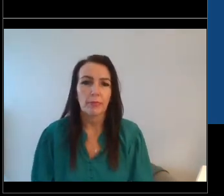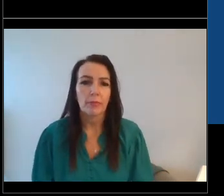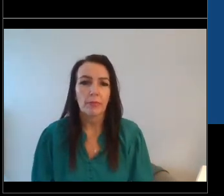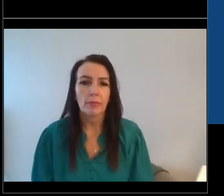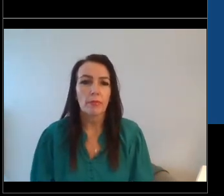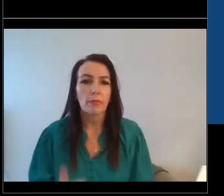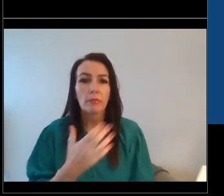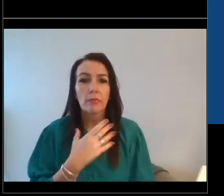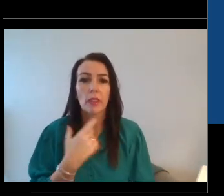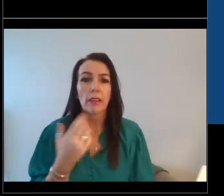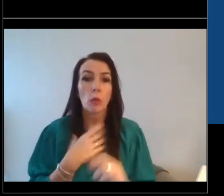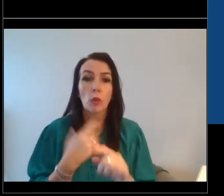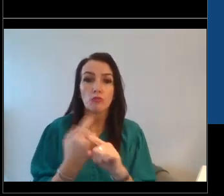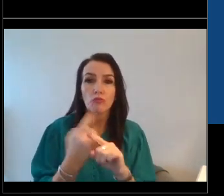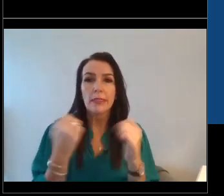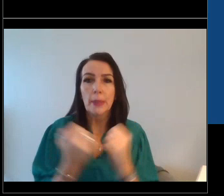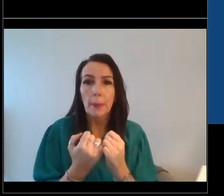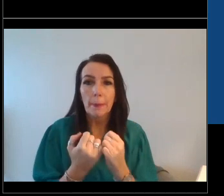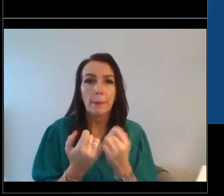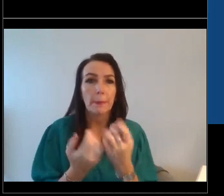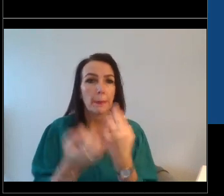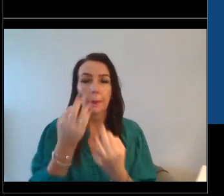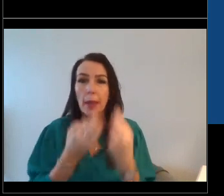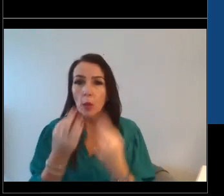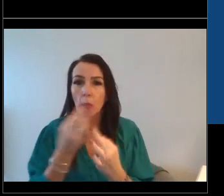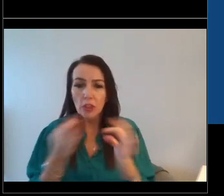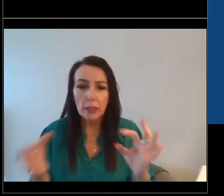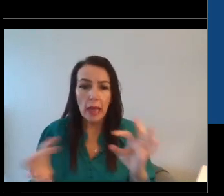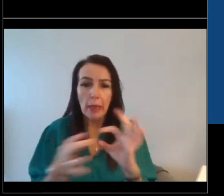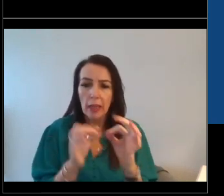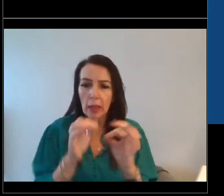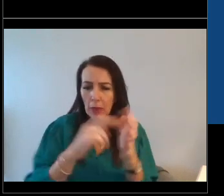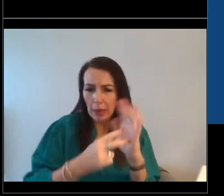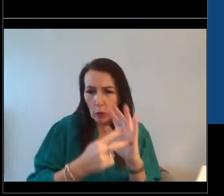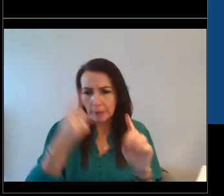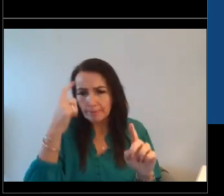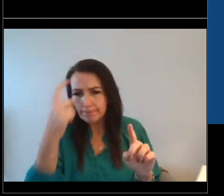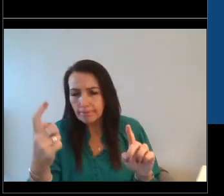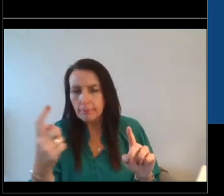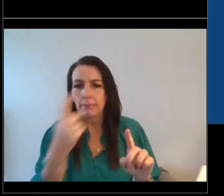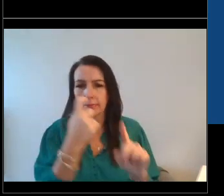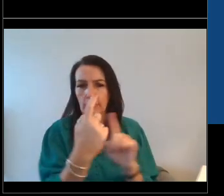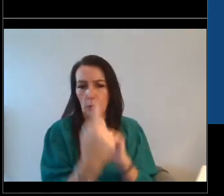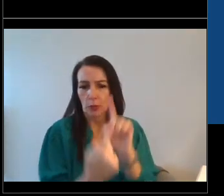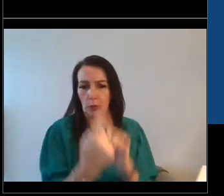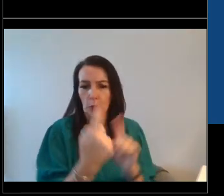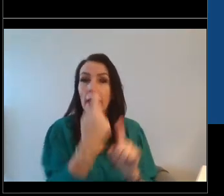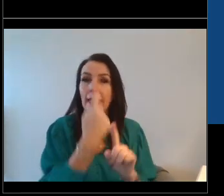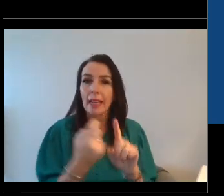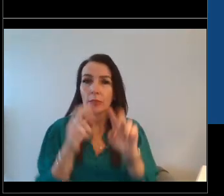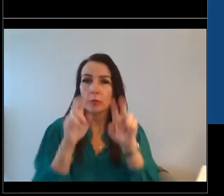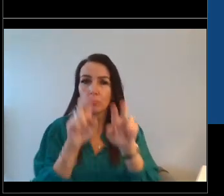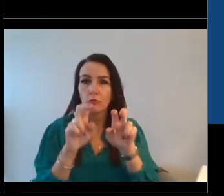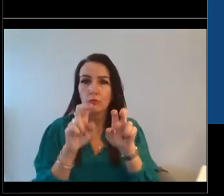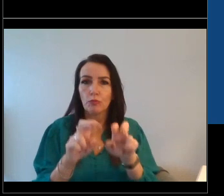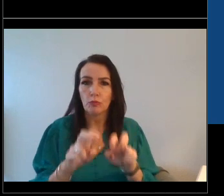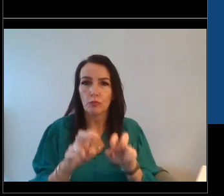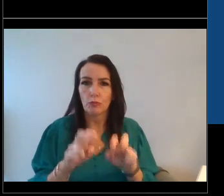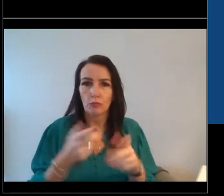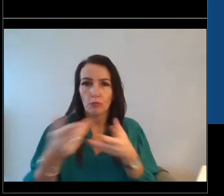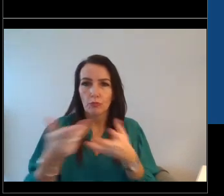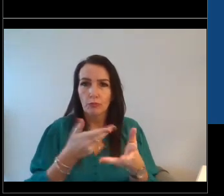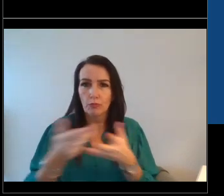chat with our team and ask questions specifically about your organization, please fill out the form in the chat and we can set up a